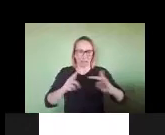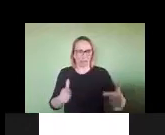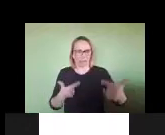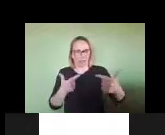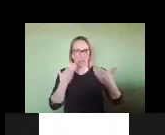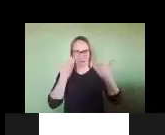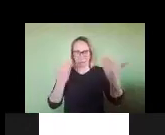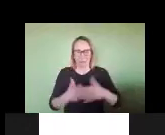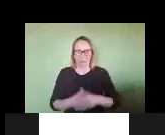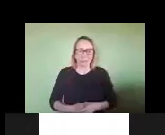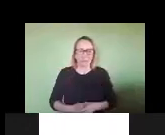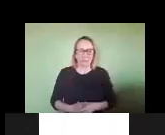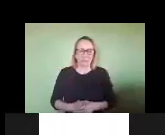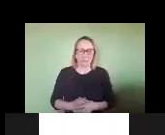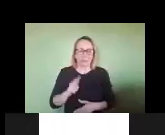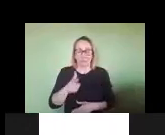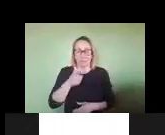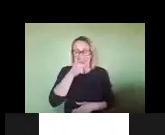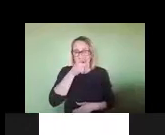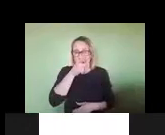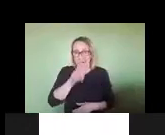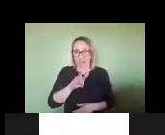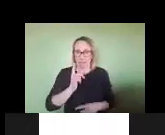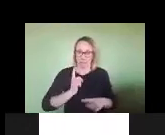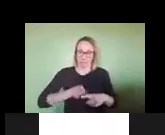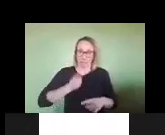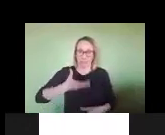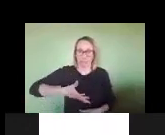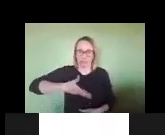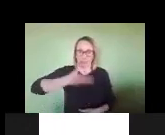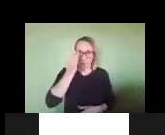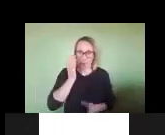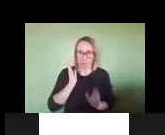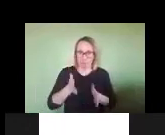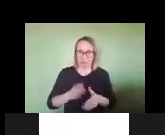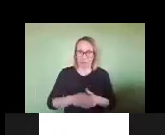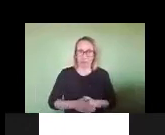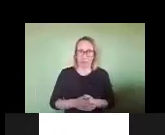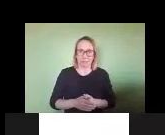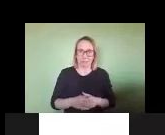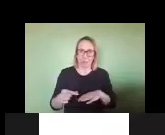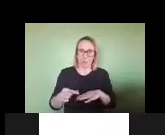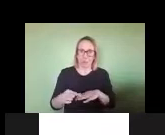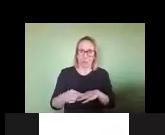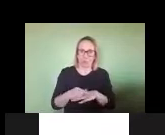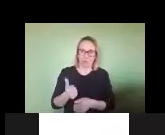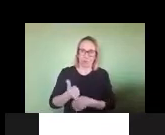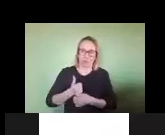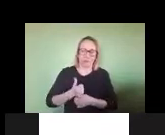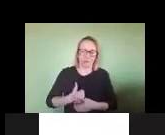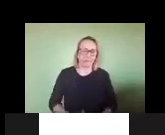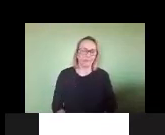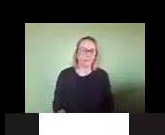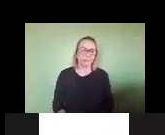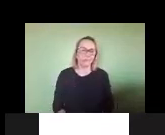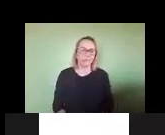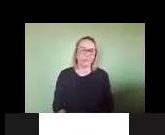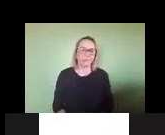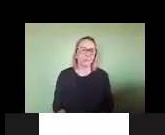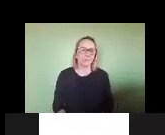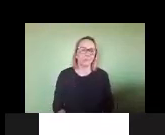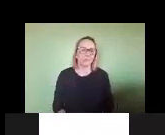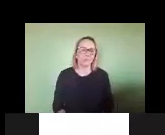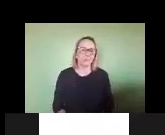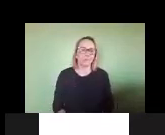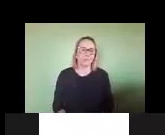But fortunately, it was I had to learn quickly, you know, and my wife to help me do that, Amanda. But it's,